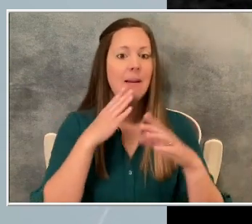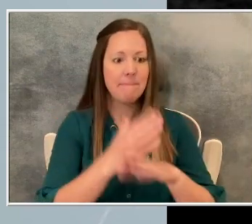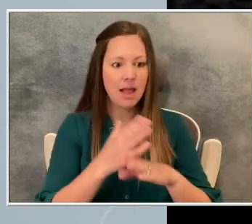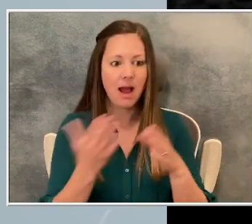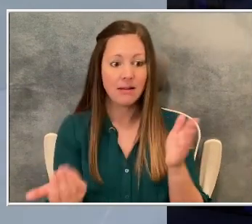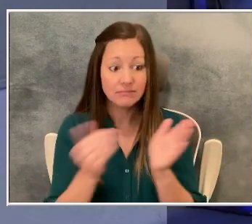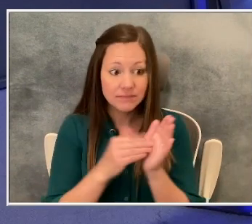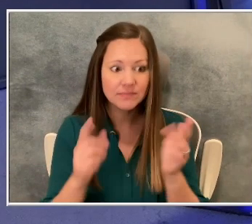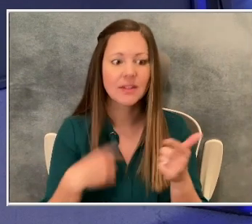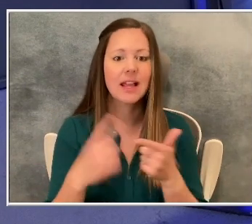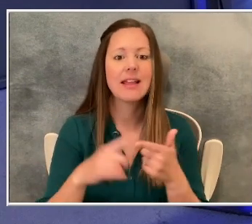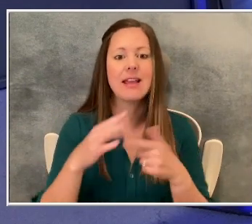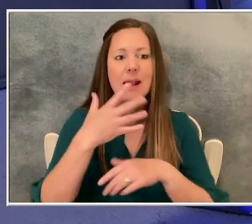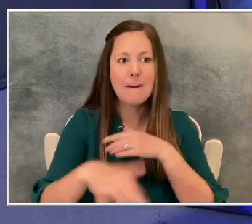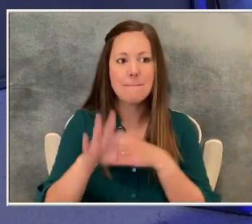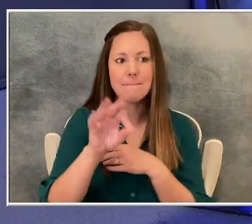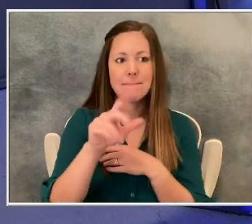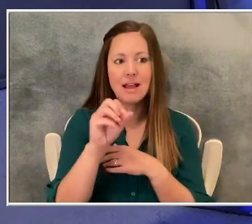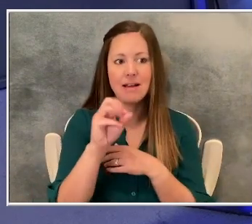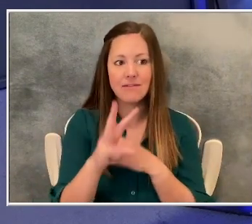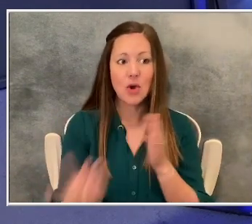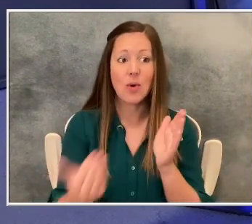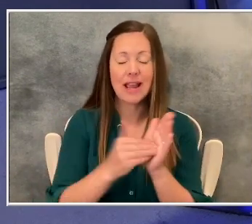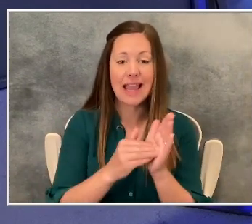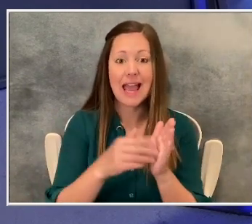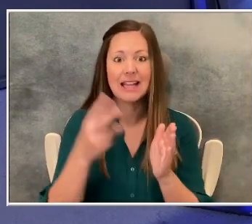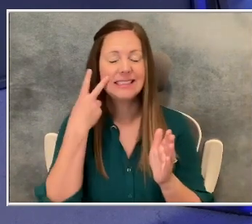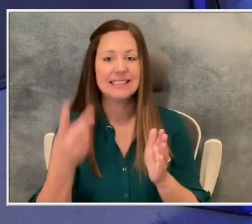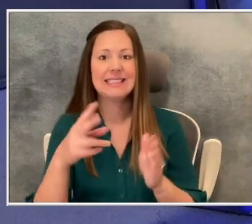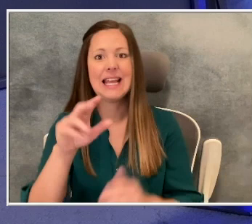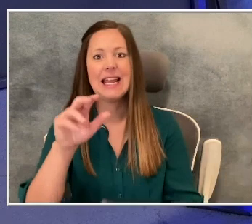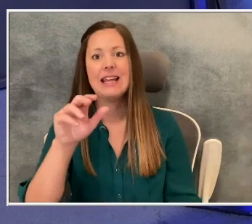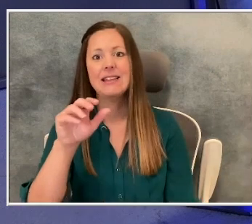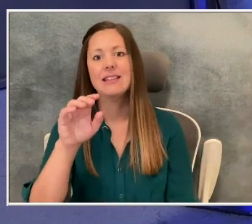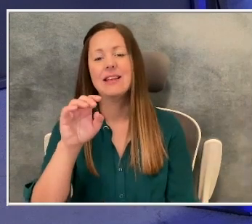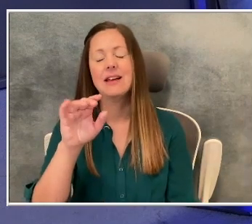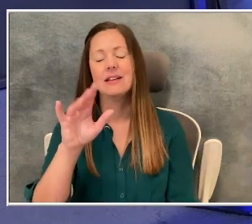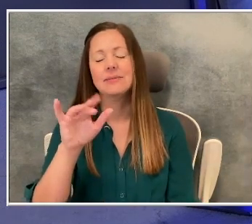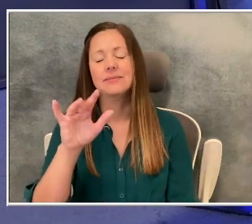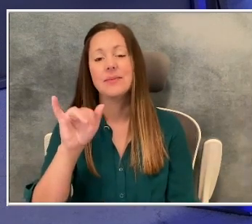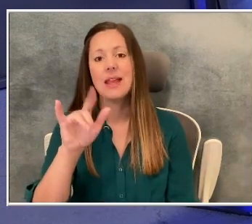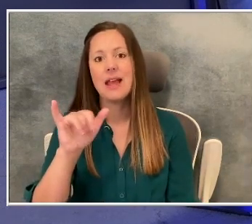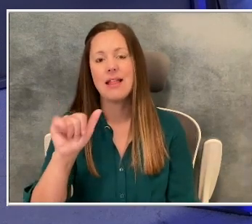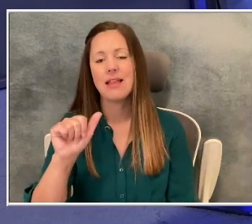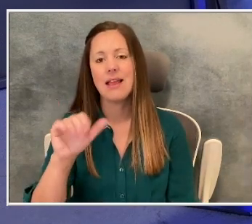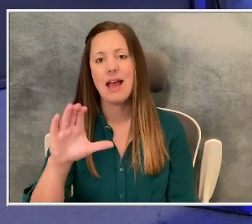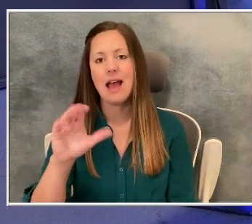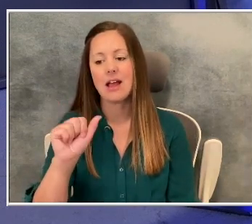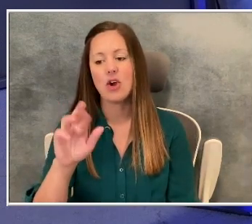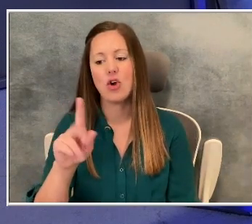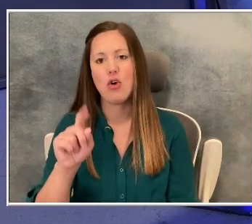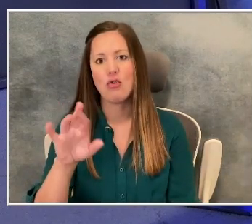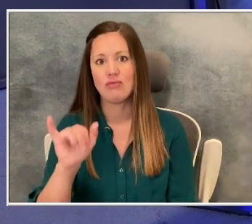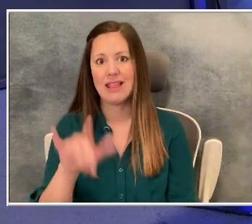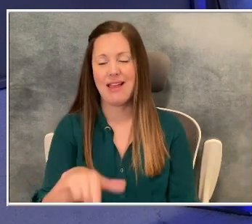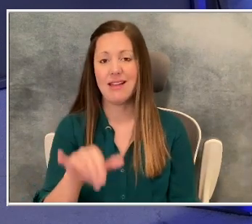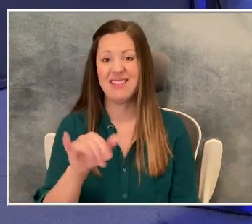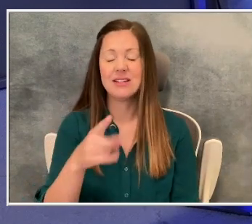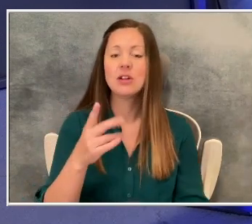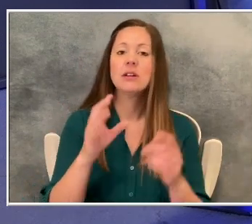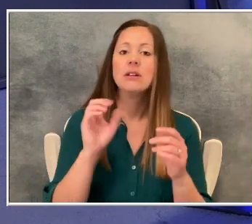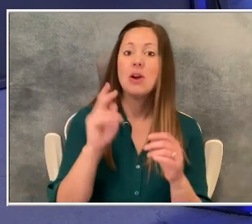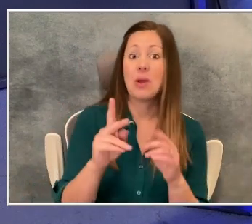reconstitutes at the level of the external iliac arteries and the common femoral arteries downstream. So there's a blockage from just below the kidney